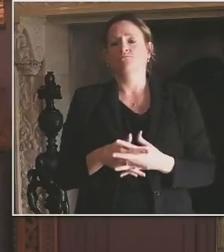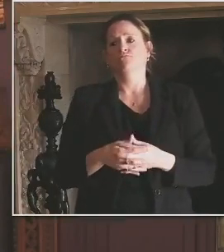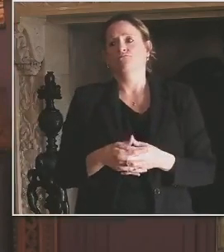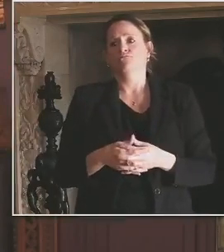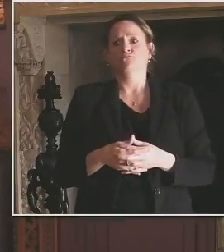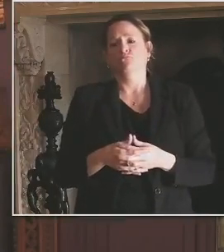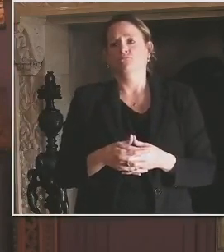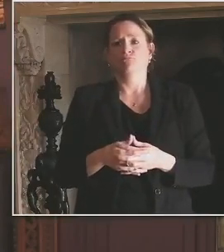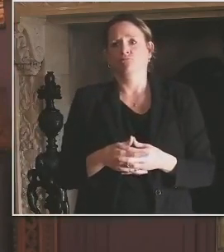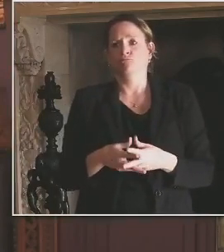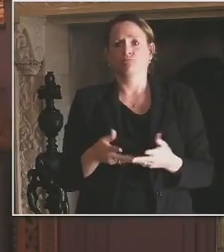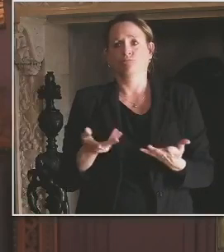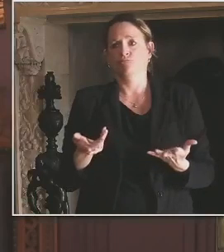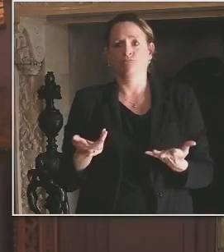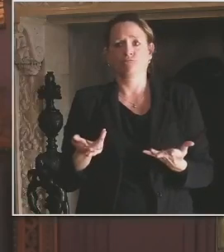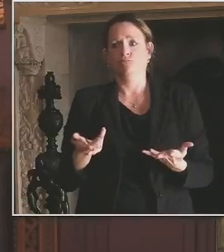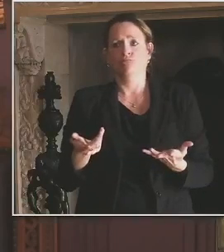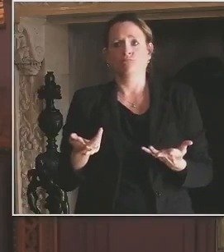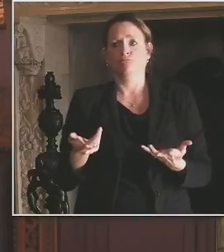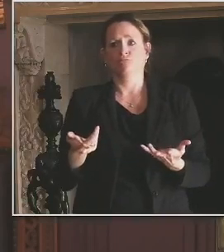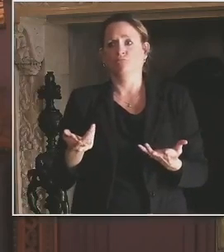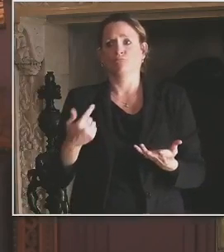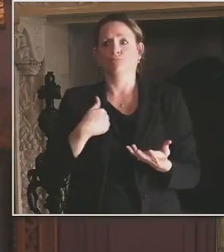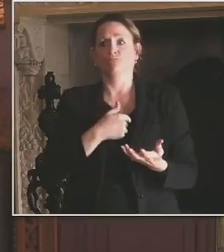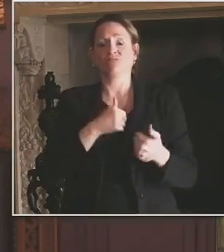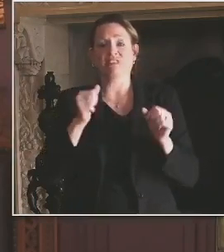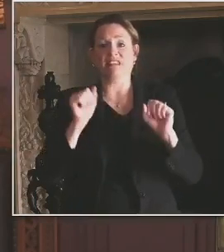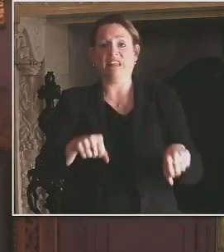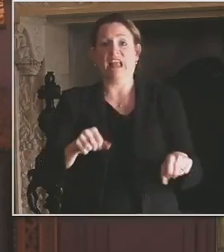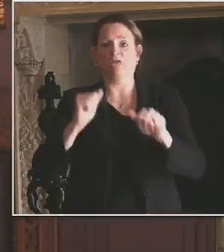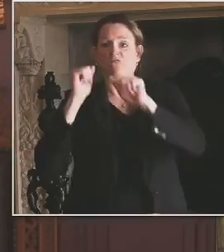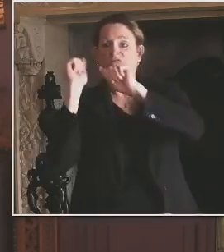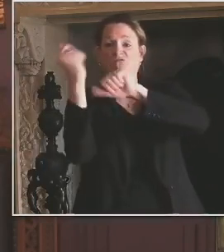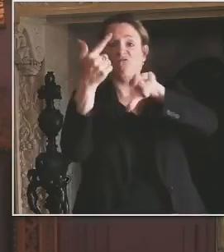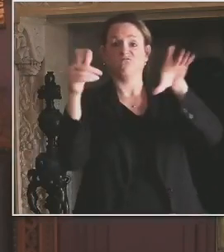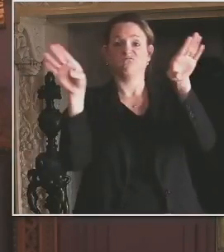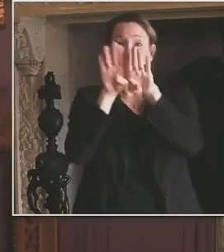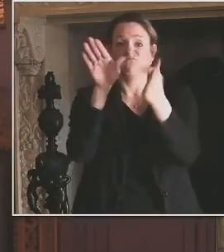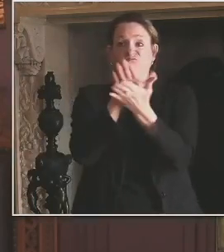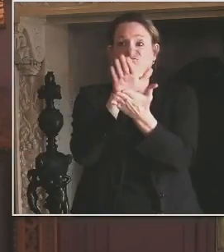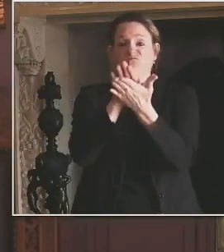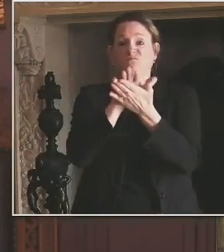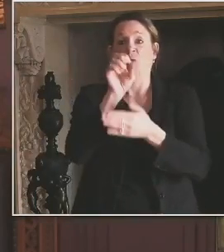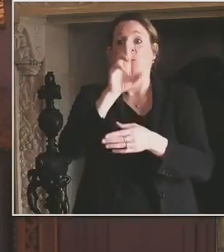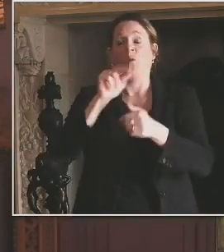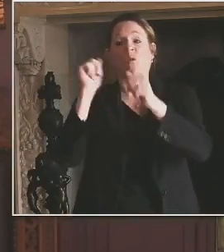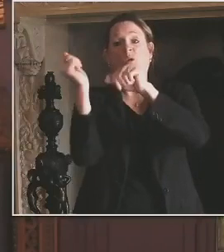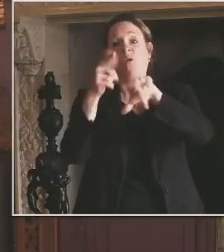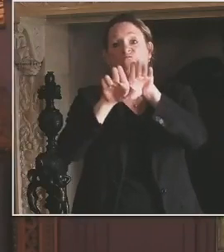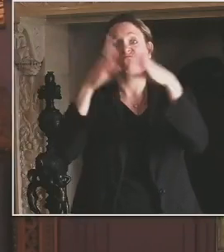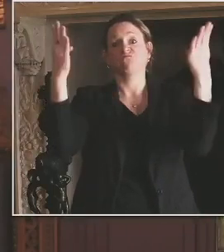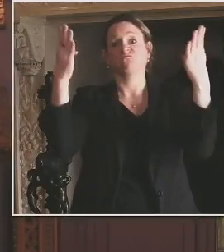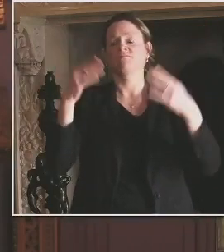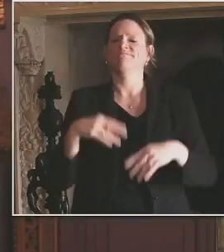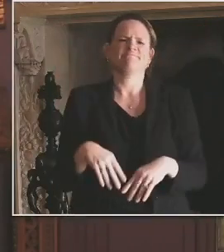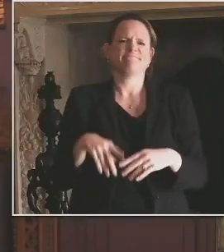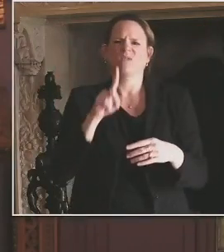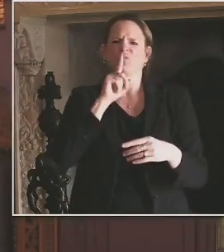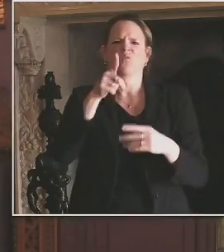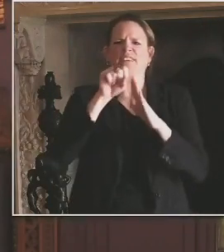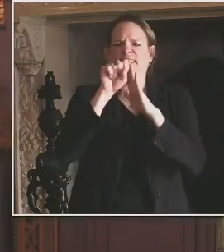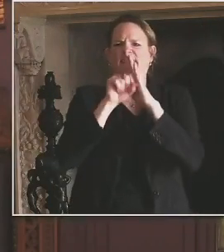that there's the ability anymore from the state level to make that decision anyway.